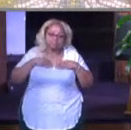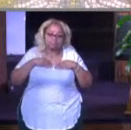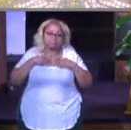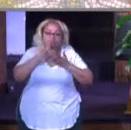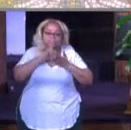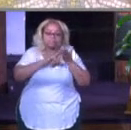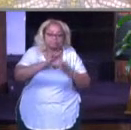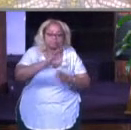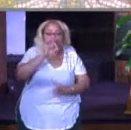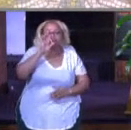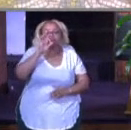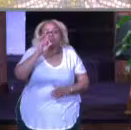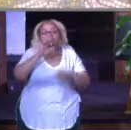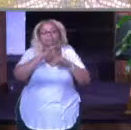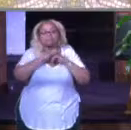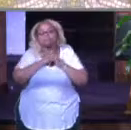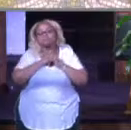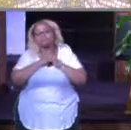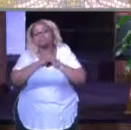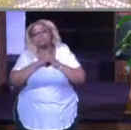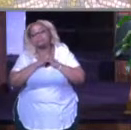Receive the Holy Ghost.